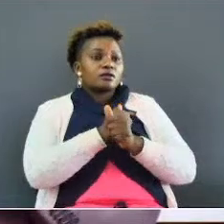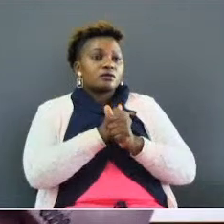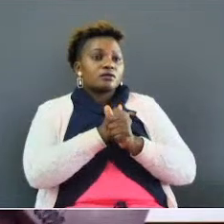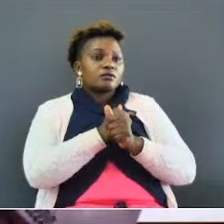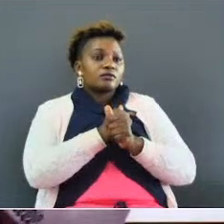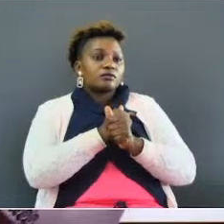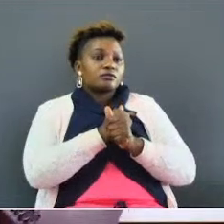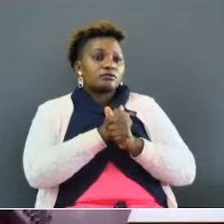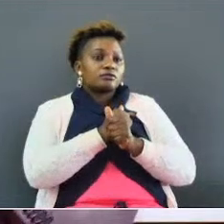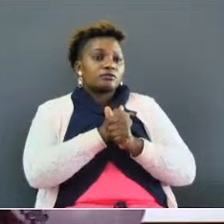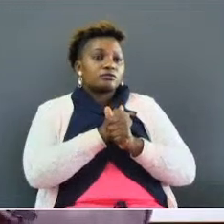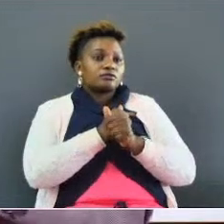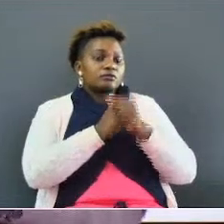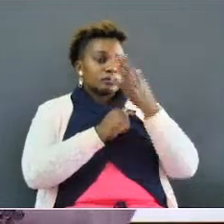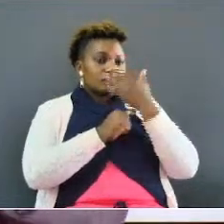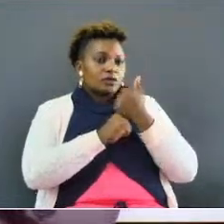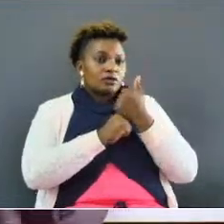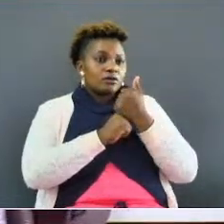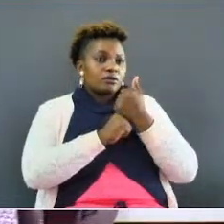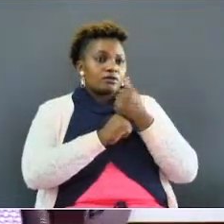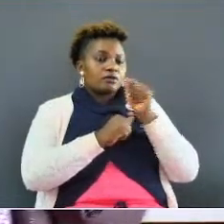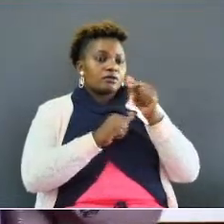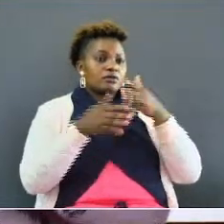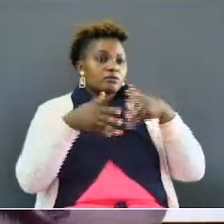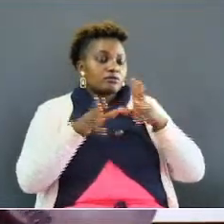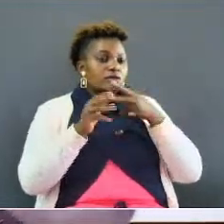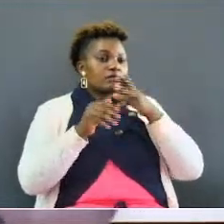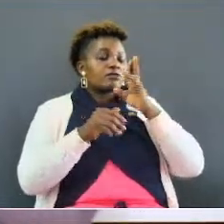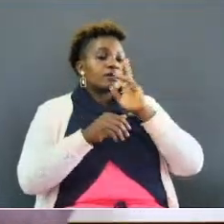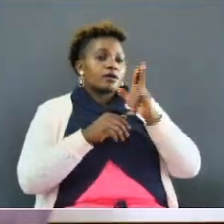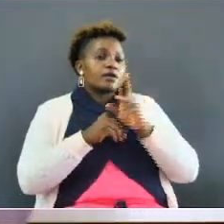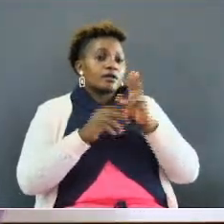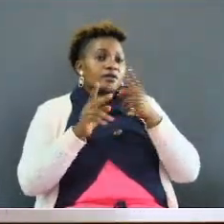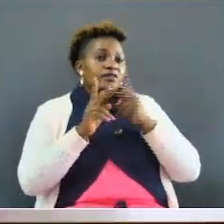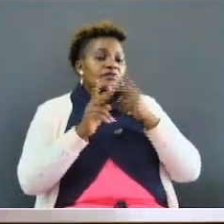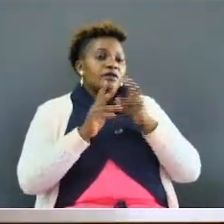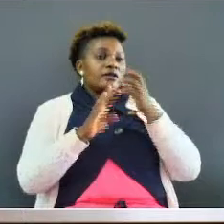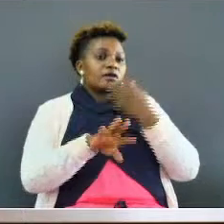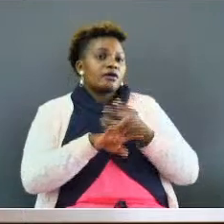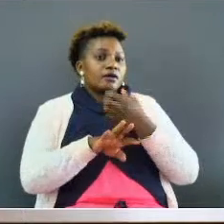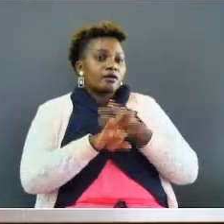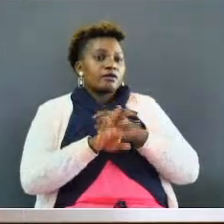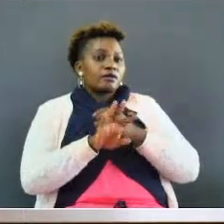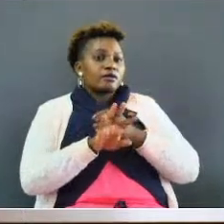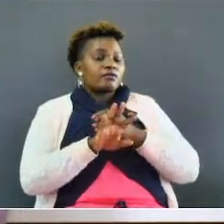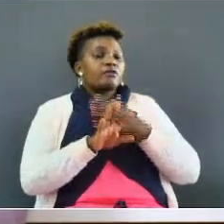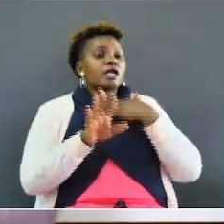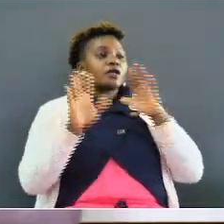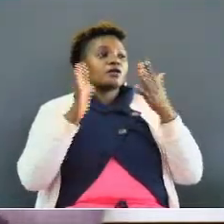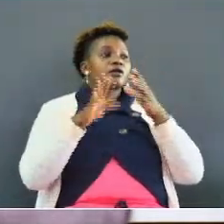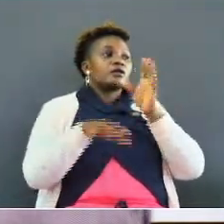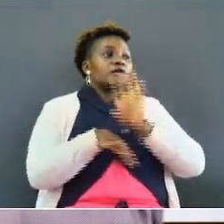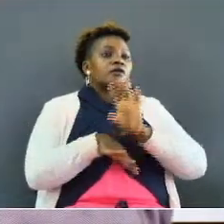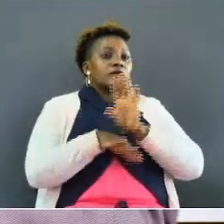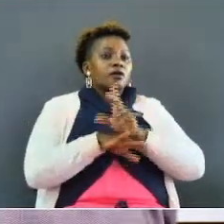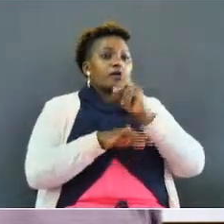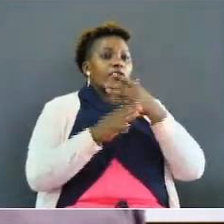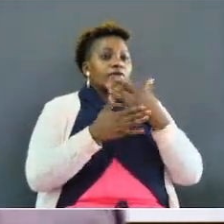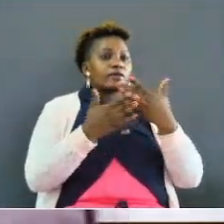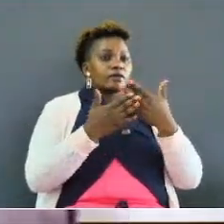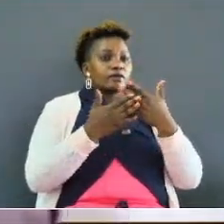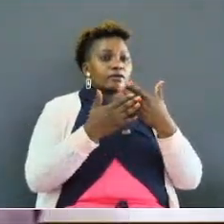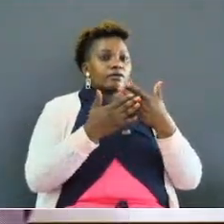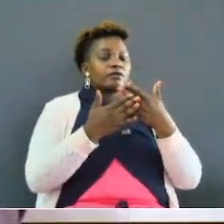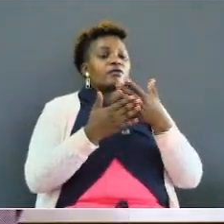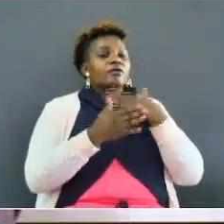me. And that is why this, the way we are, is very, very good. And that's why I congratulate the church. One of the things that I